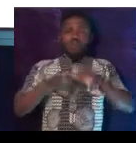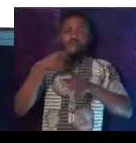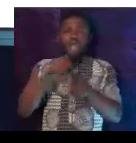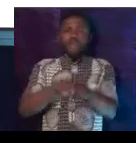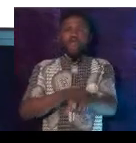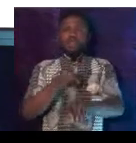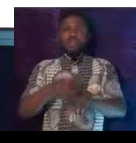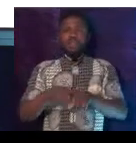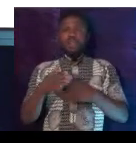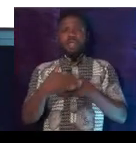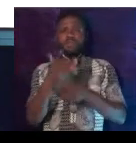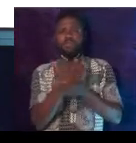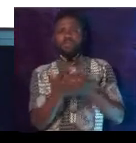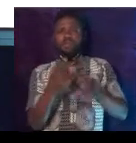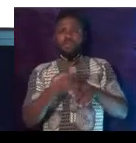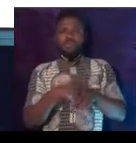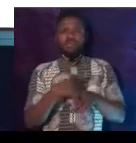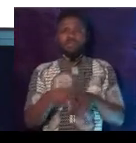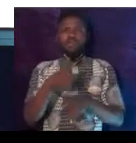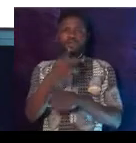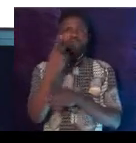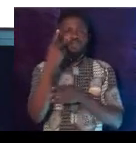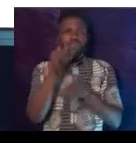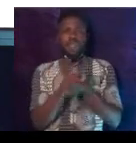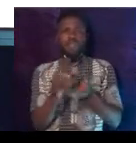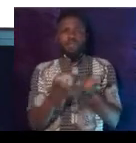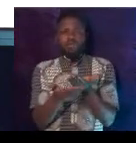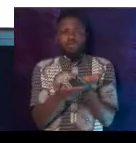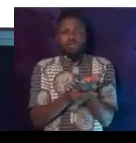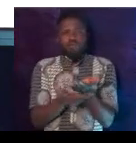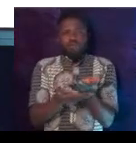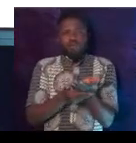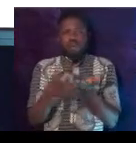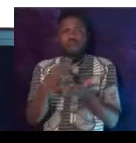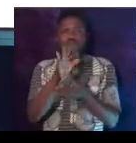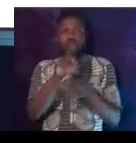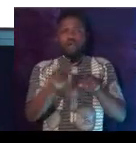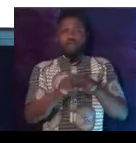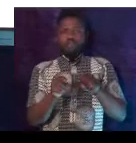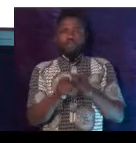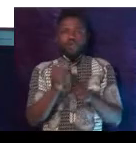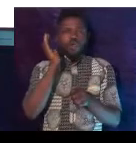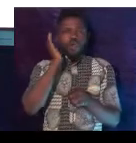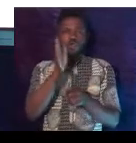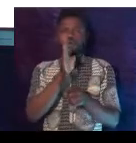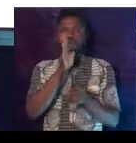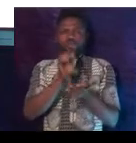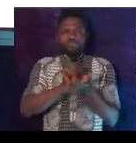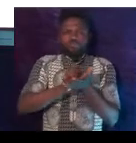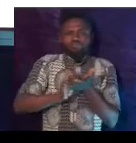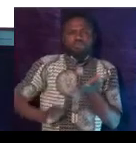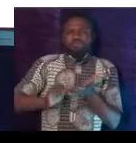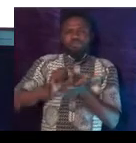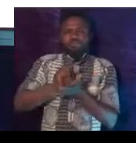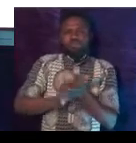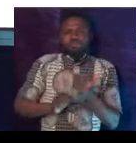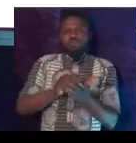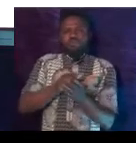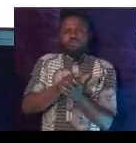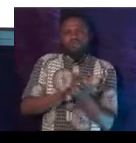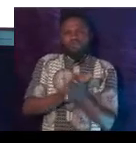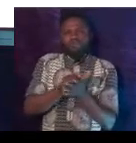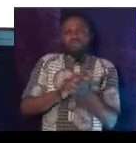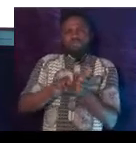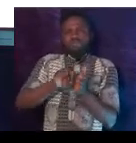it to walk for a very long time, after some time you see that the sole of your shoe or the sole of your sandal will